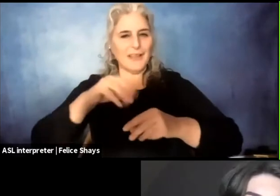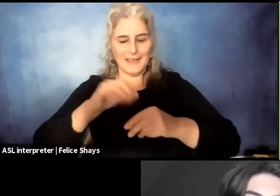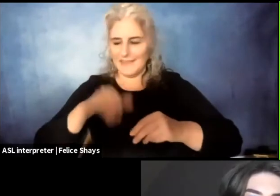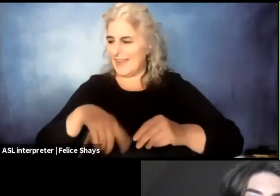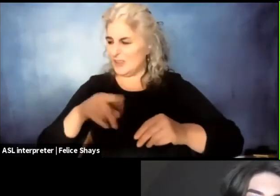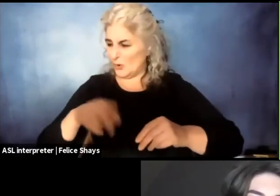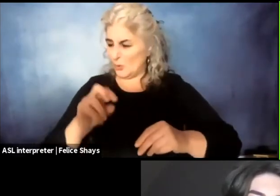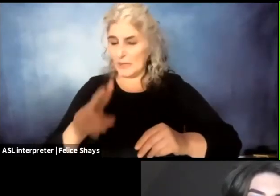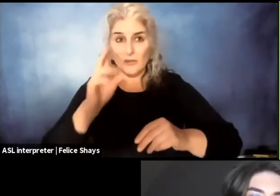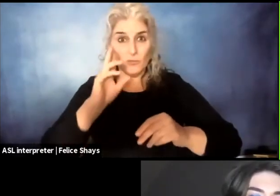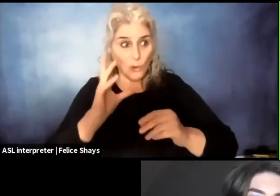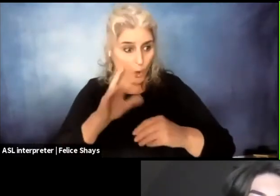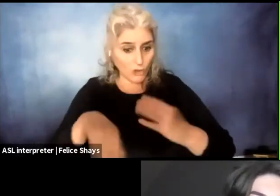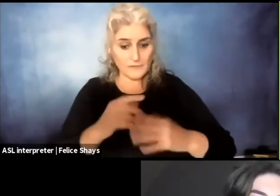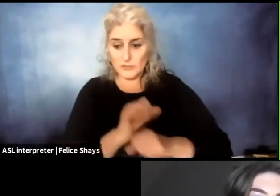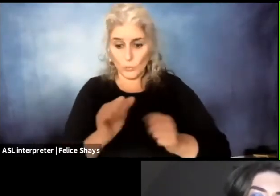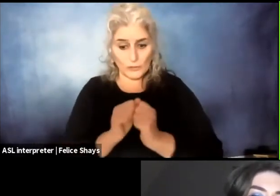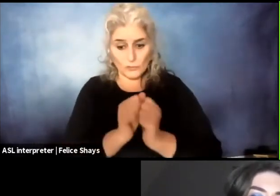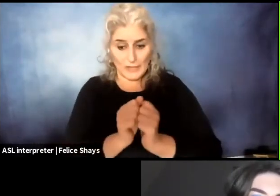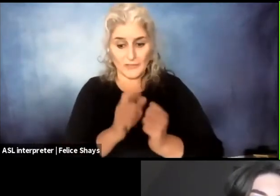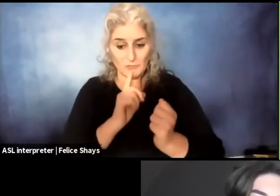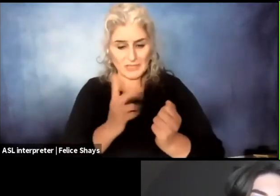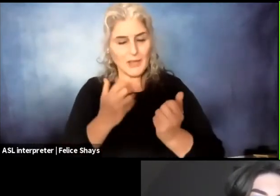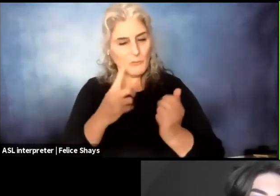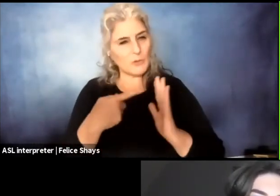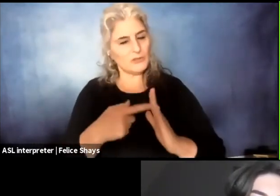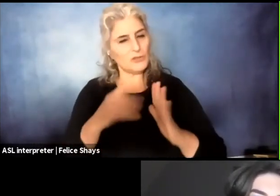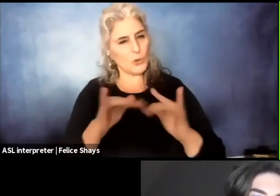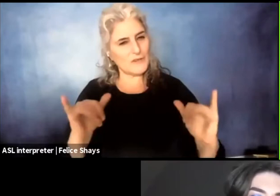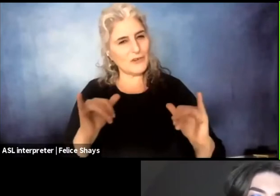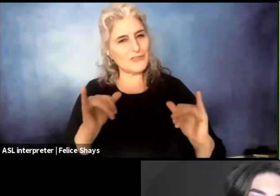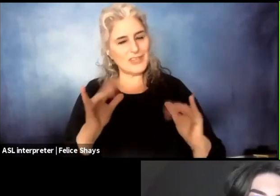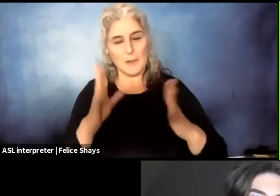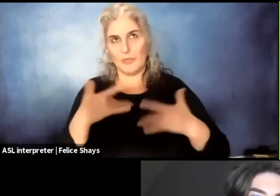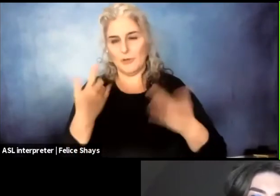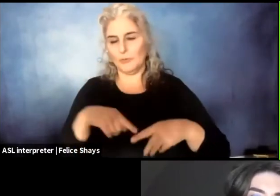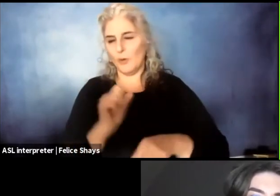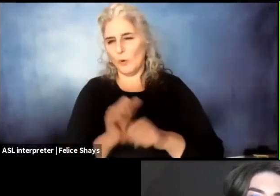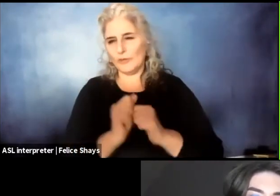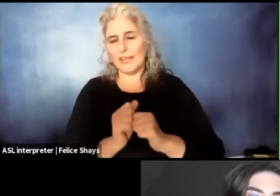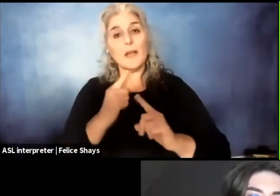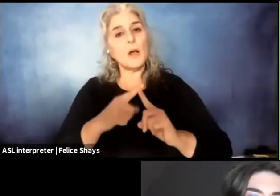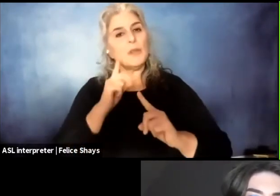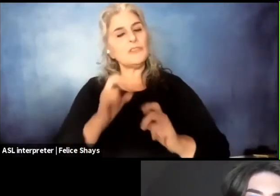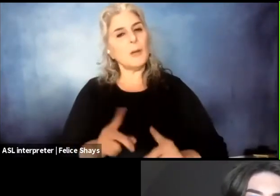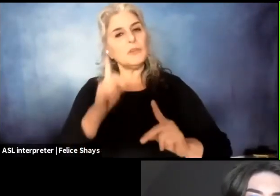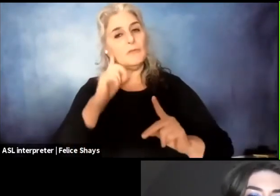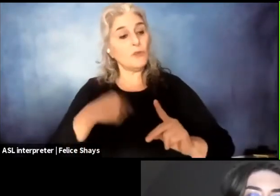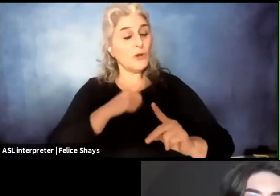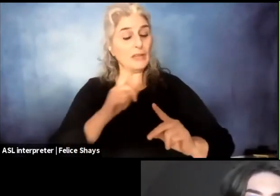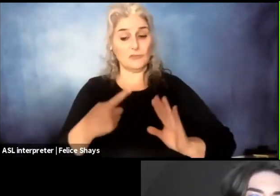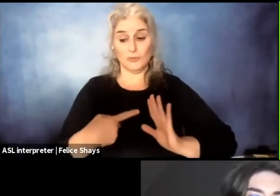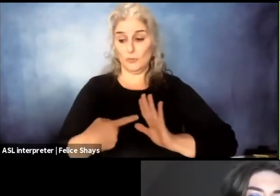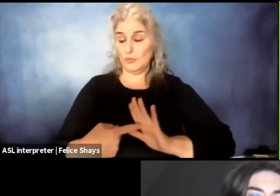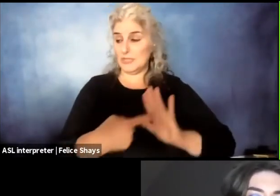show diversity within our communities. It's also an opportunity for us to display as